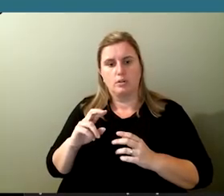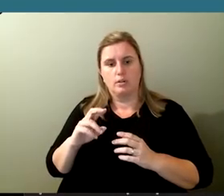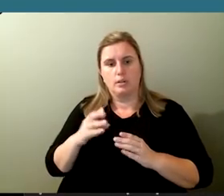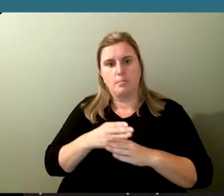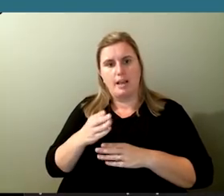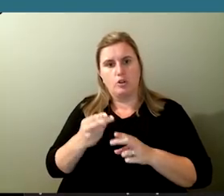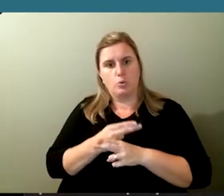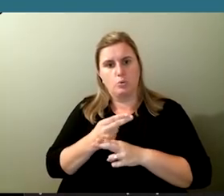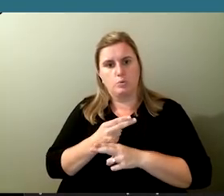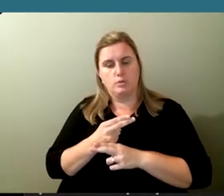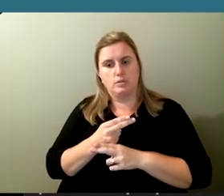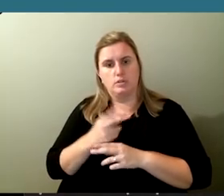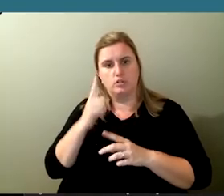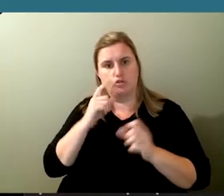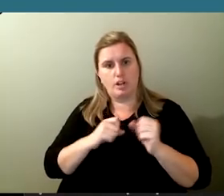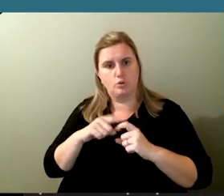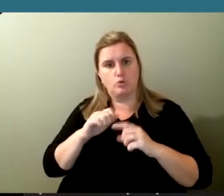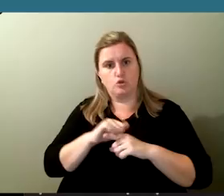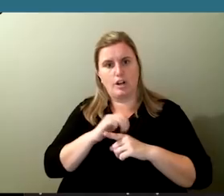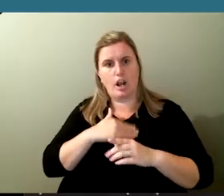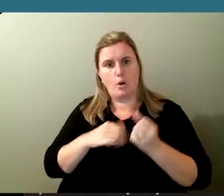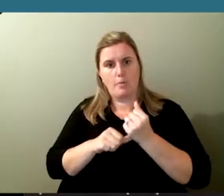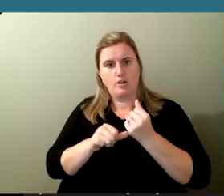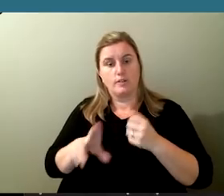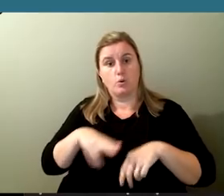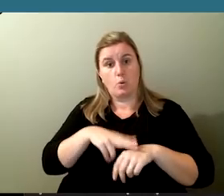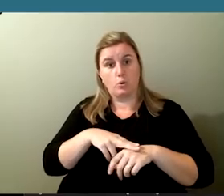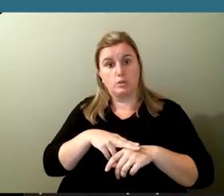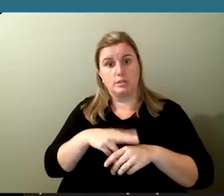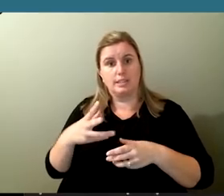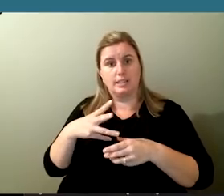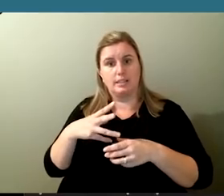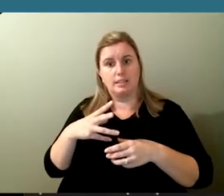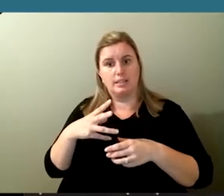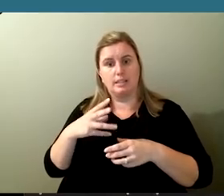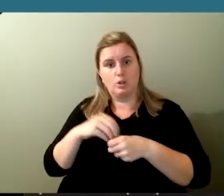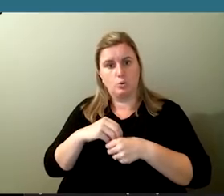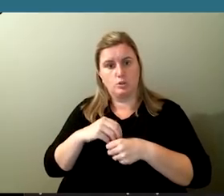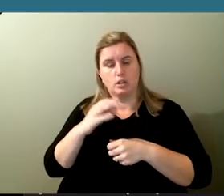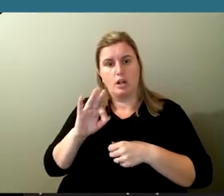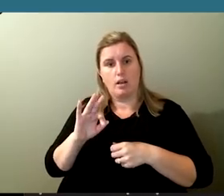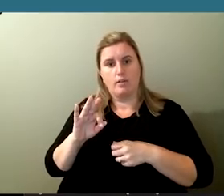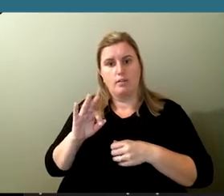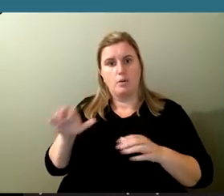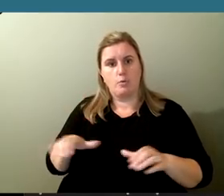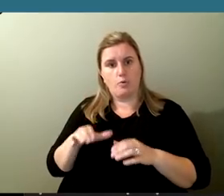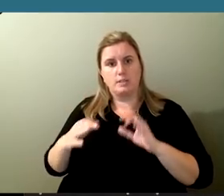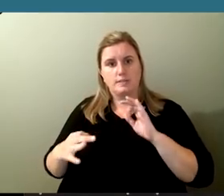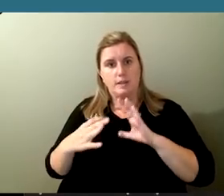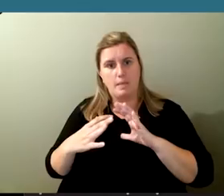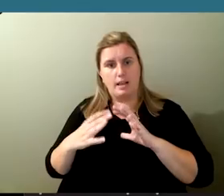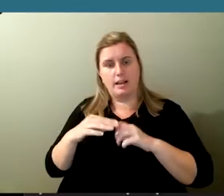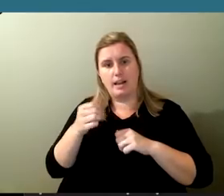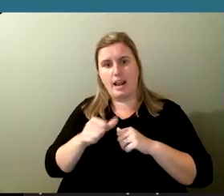used strategy to train our repair educators, and of course the inclusion of performance feedback in any